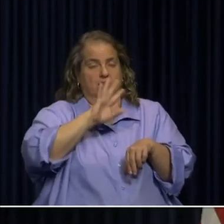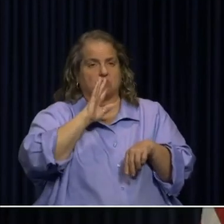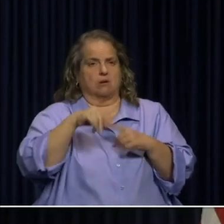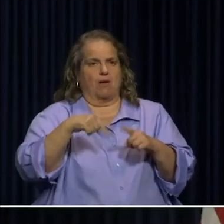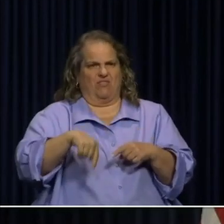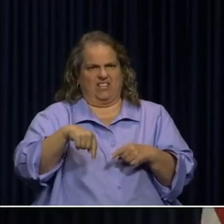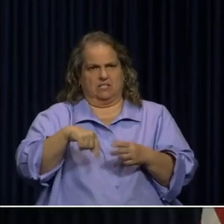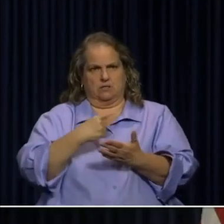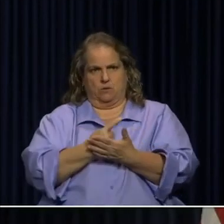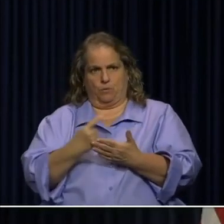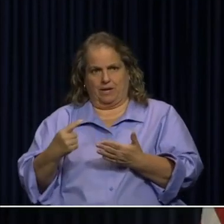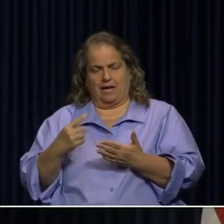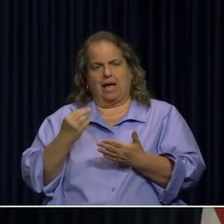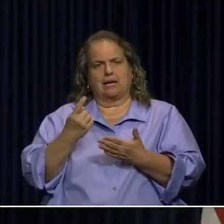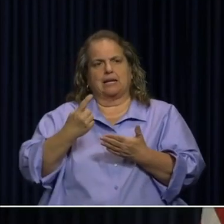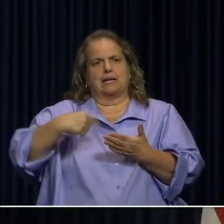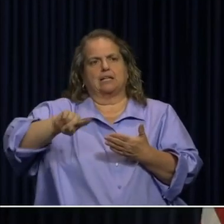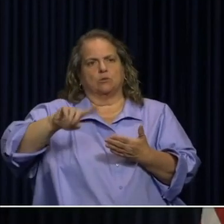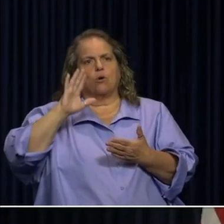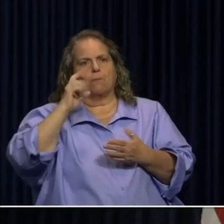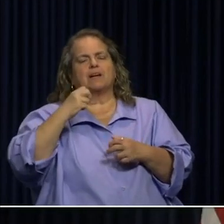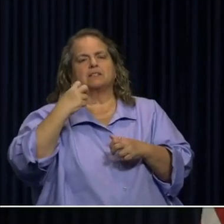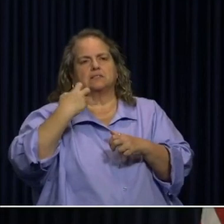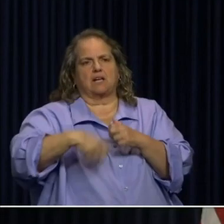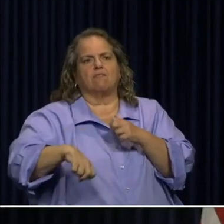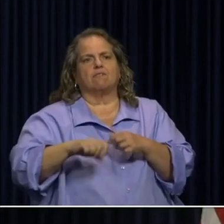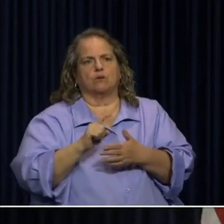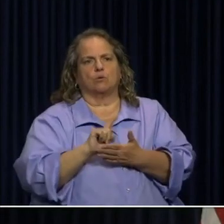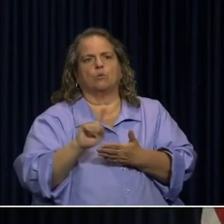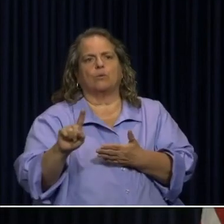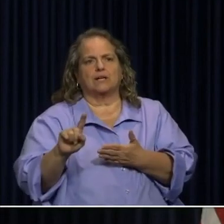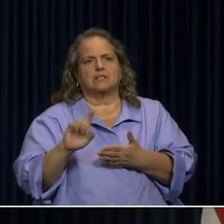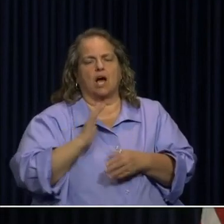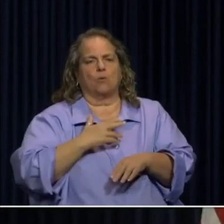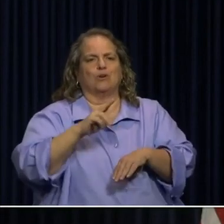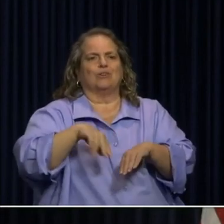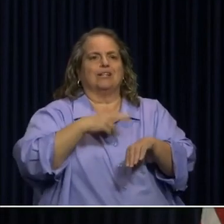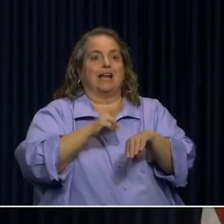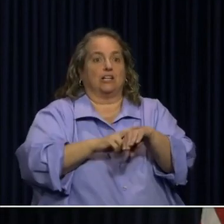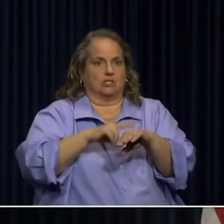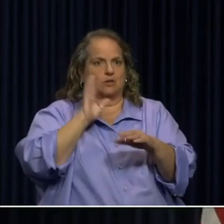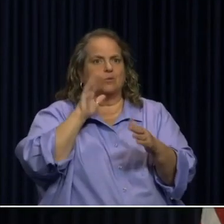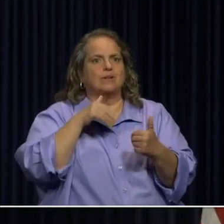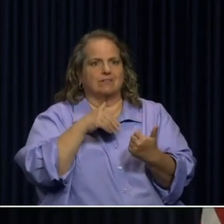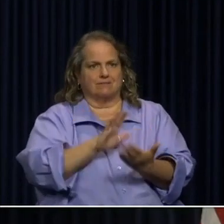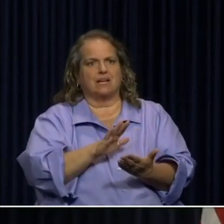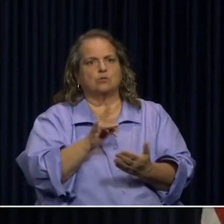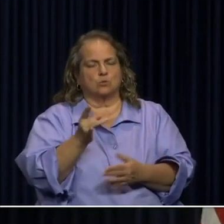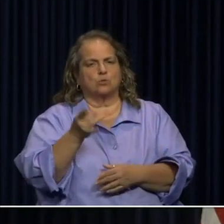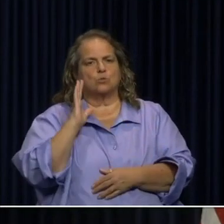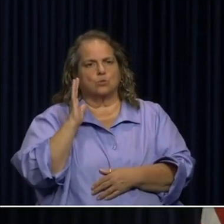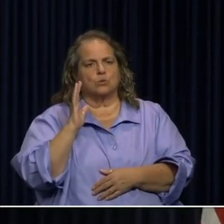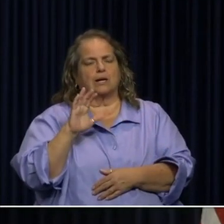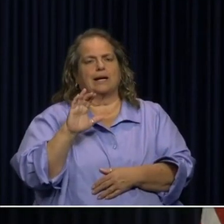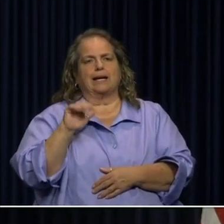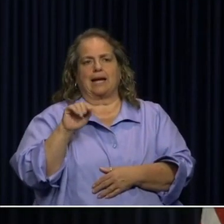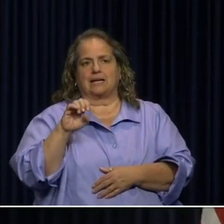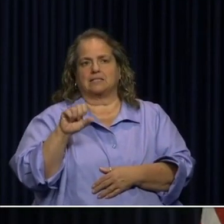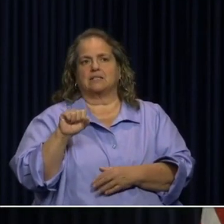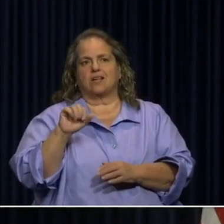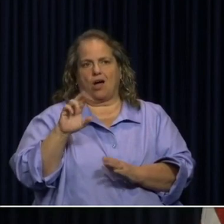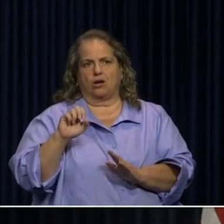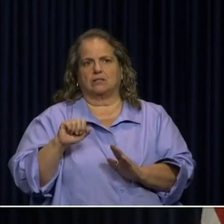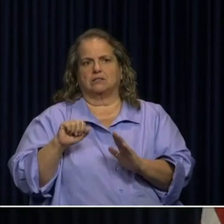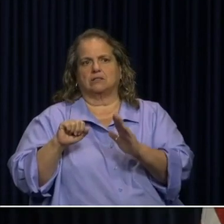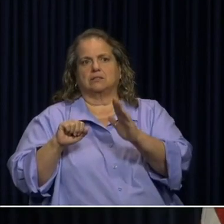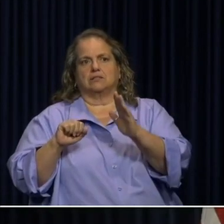week being the very tough weeks that our nation is going to face, we know our cases are escalating. Now we